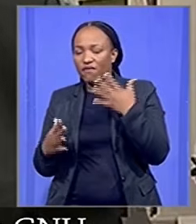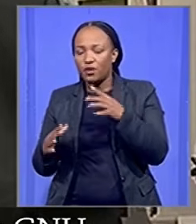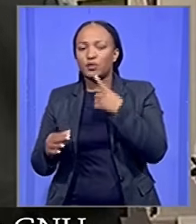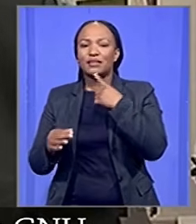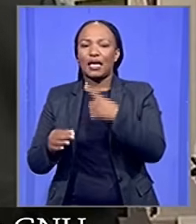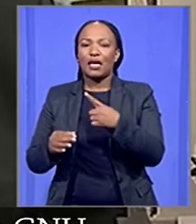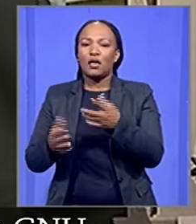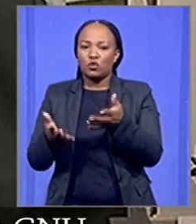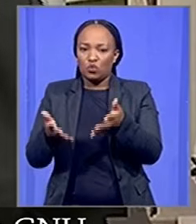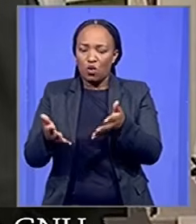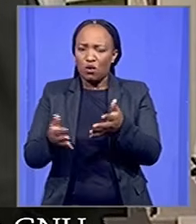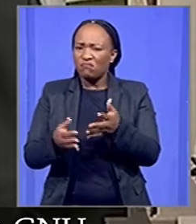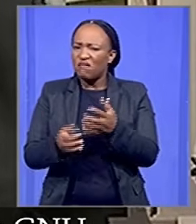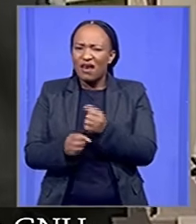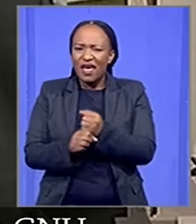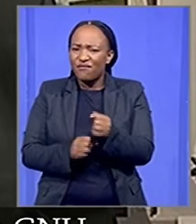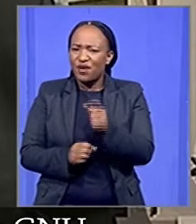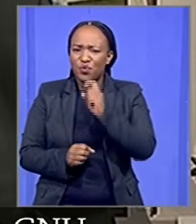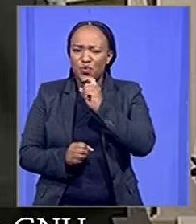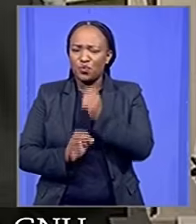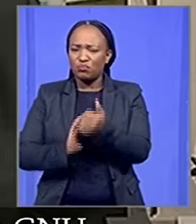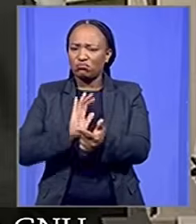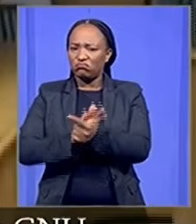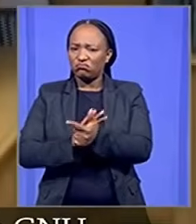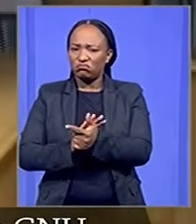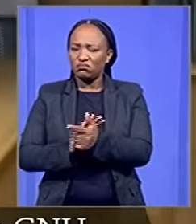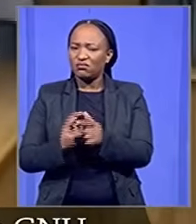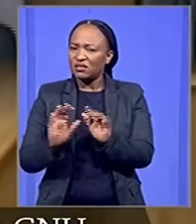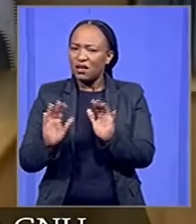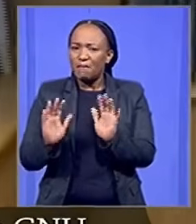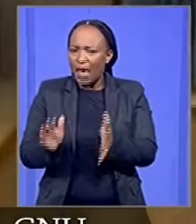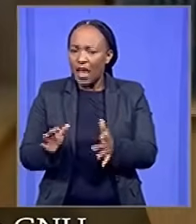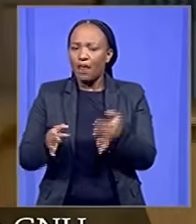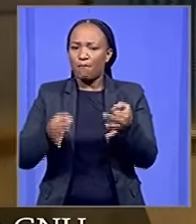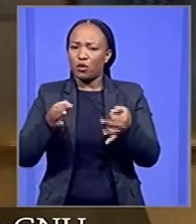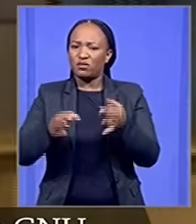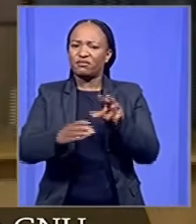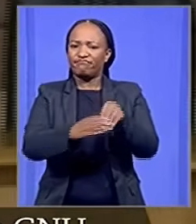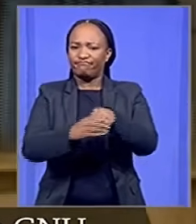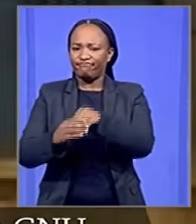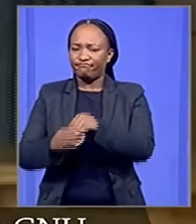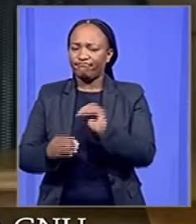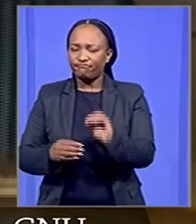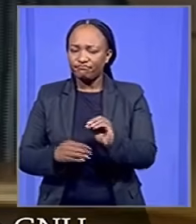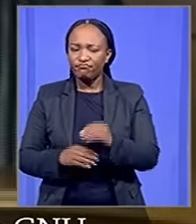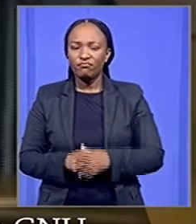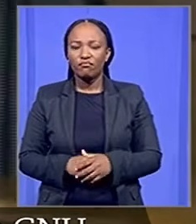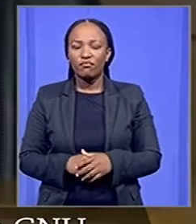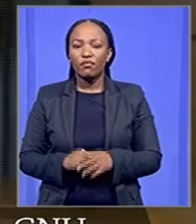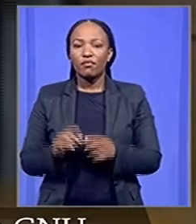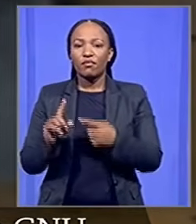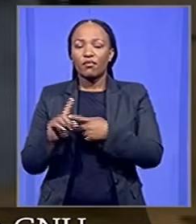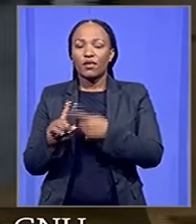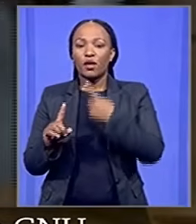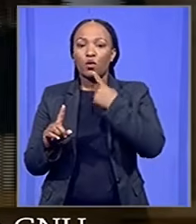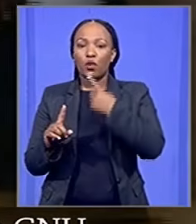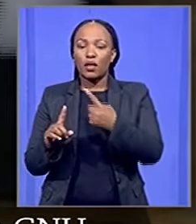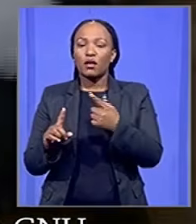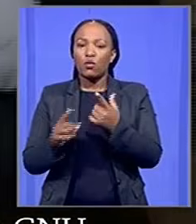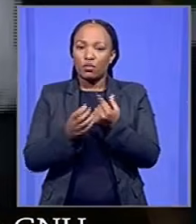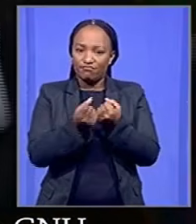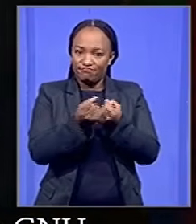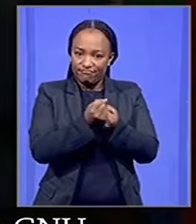law that was ever used there. It was politics. Hlophe ha le balantla ya o tsietsa sitsinyo e potlakileng ya